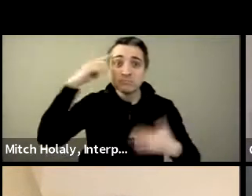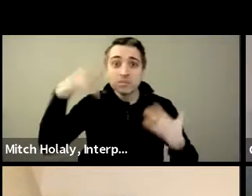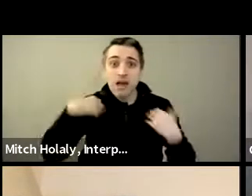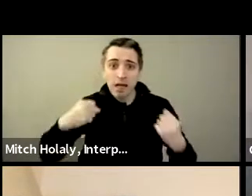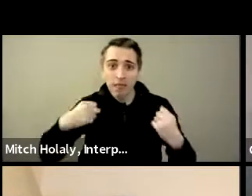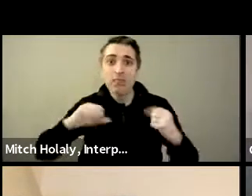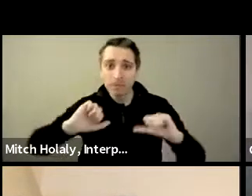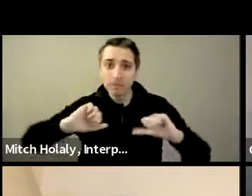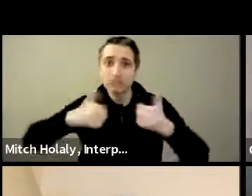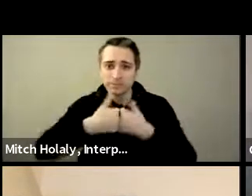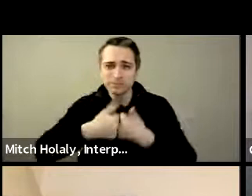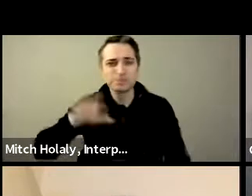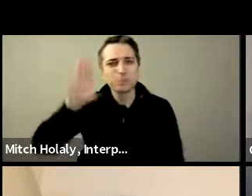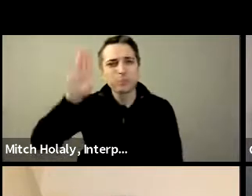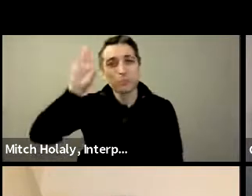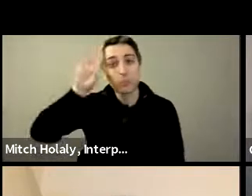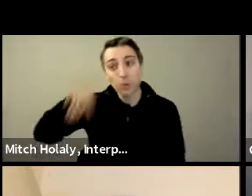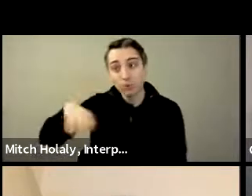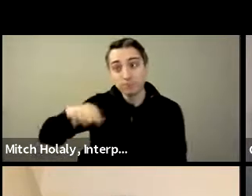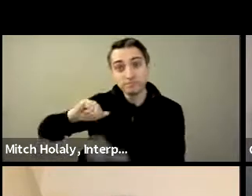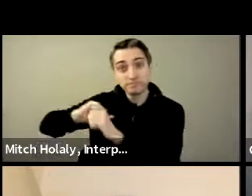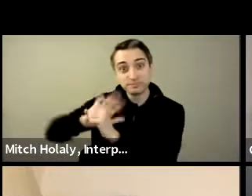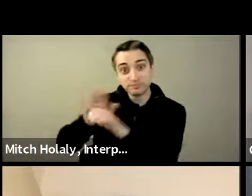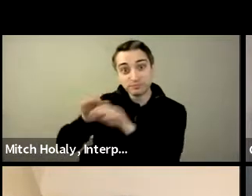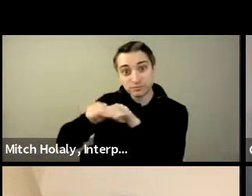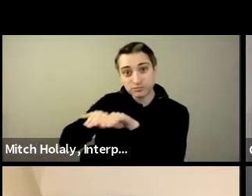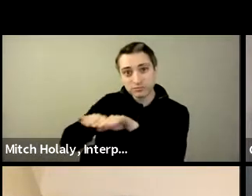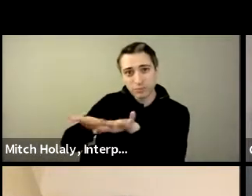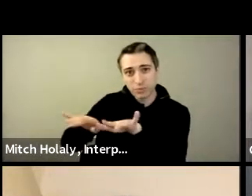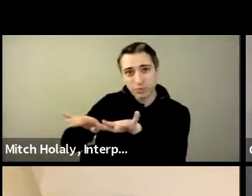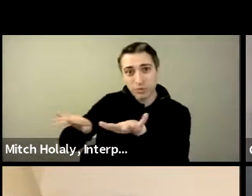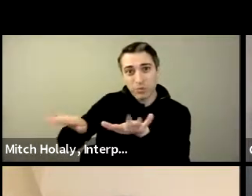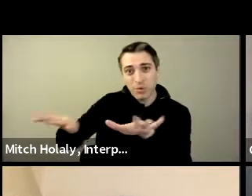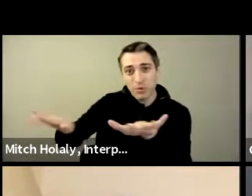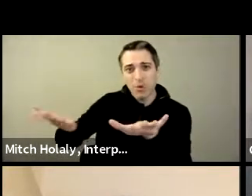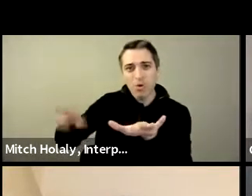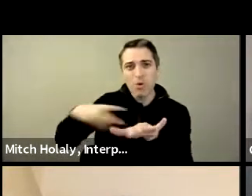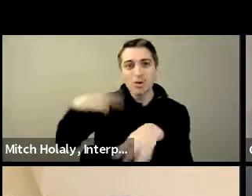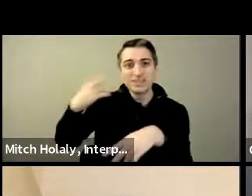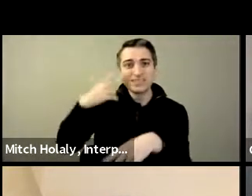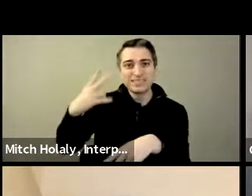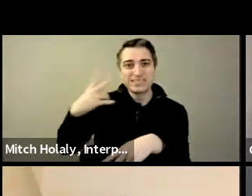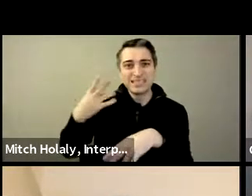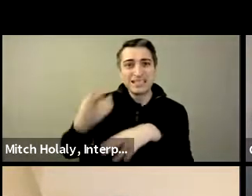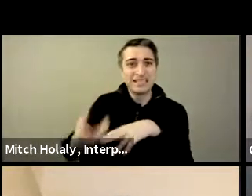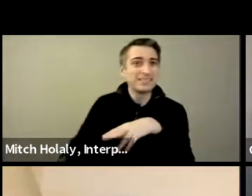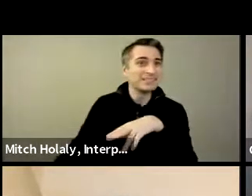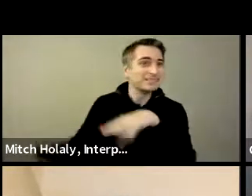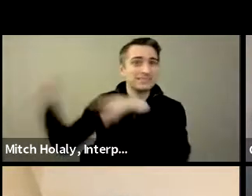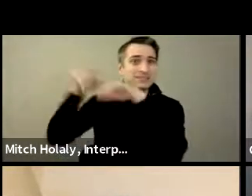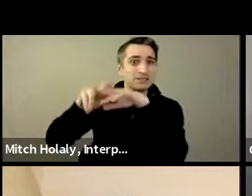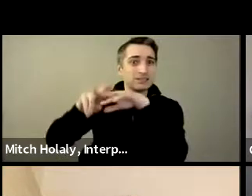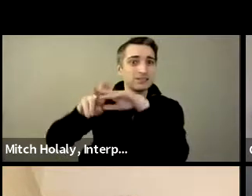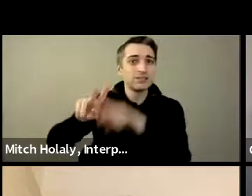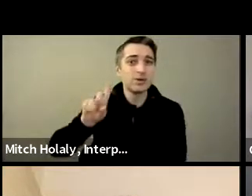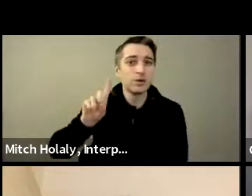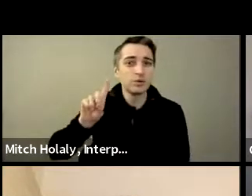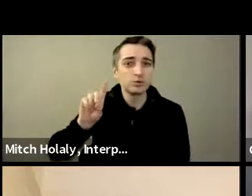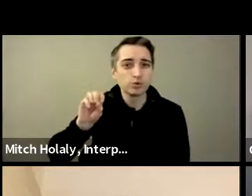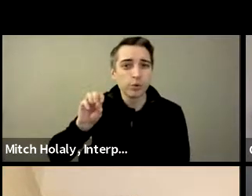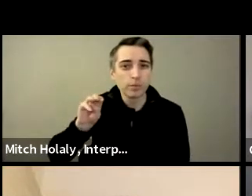we have seen a dramatic rise in the number of domestic violence victims who are